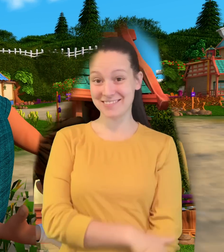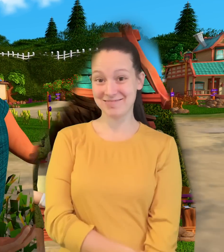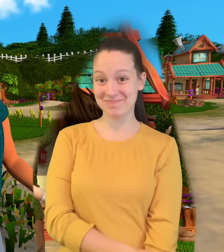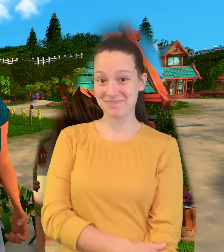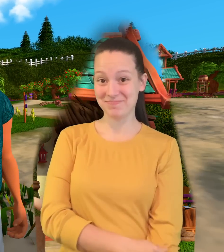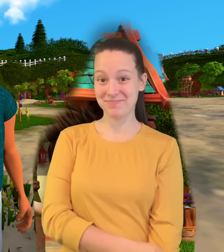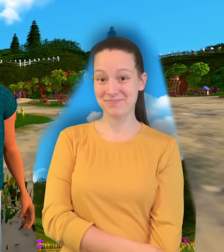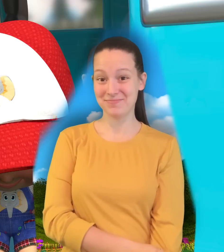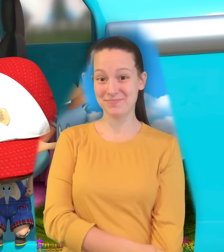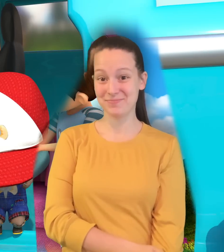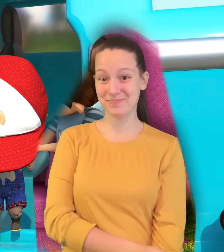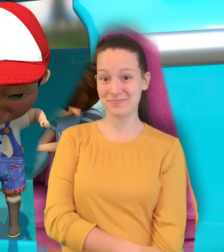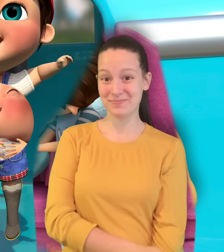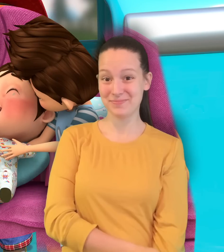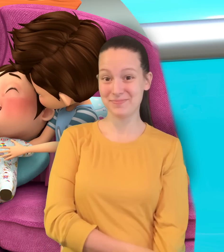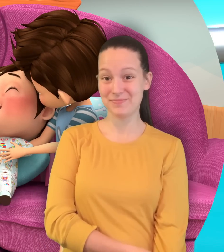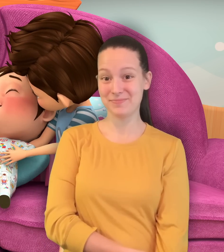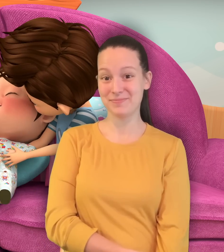Daddy.